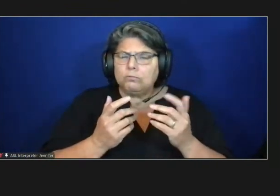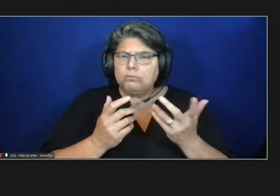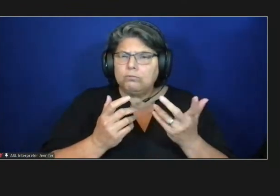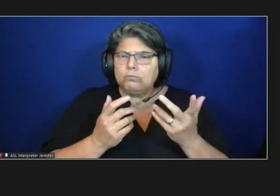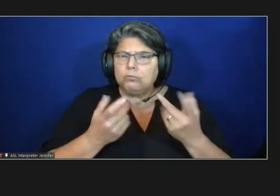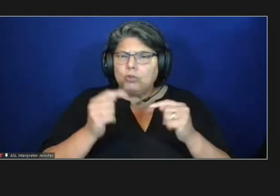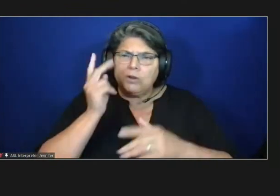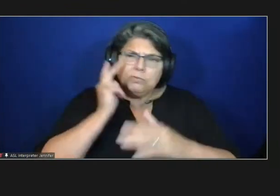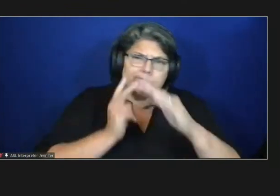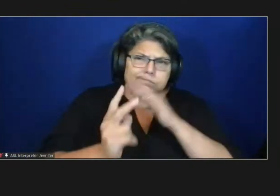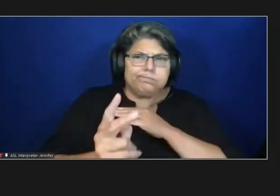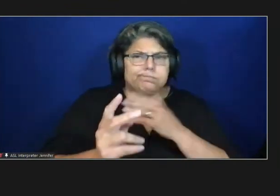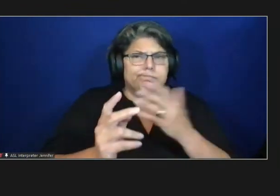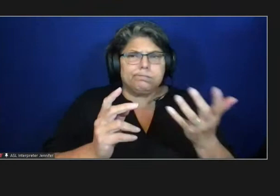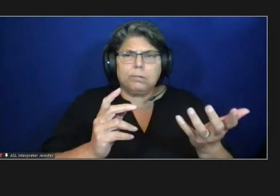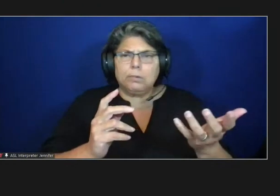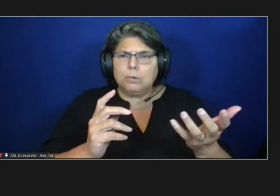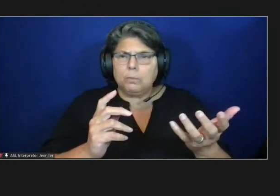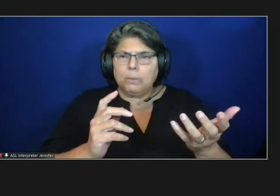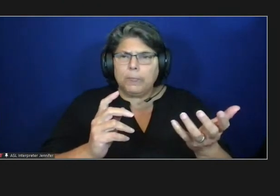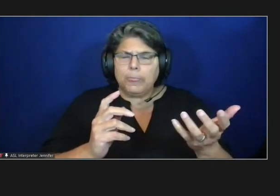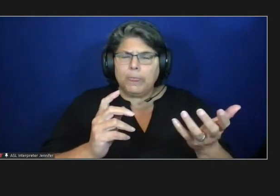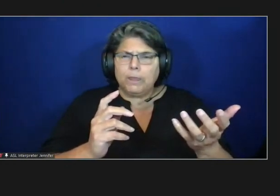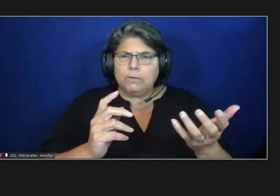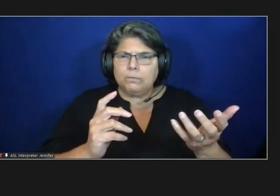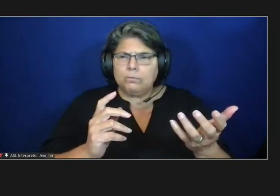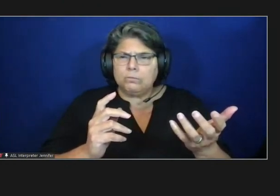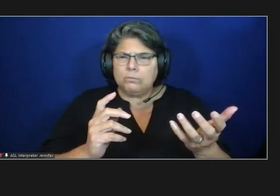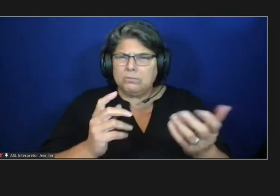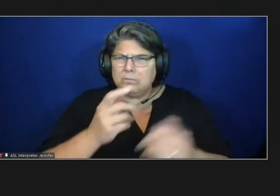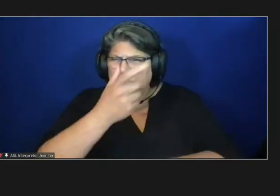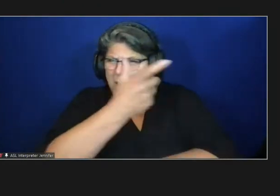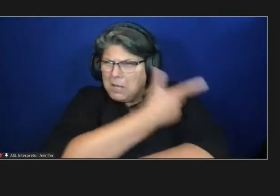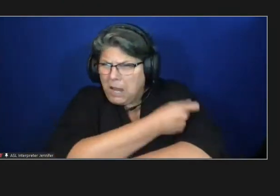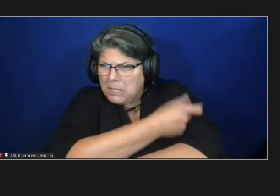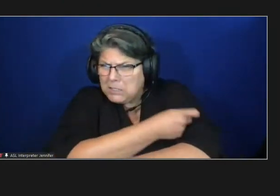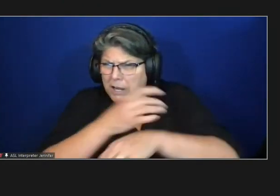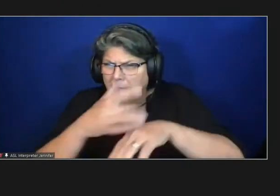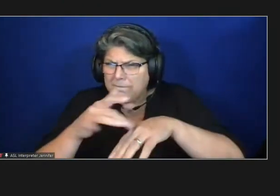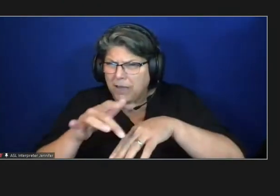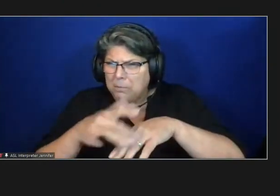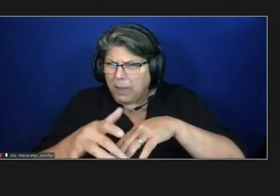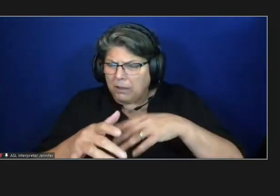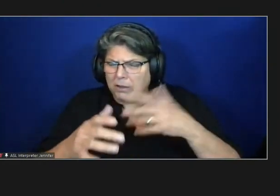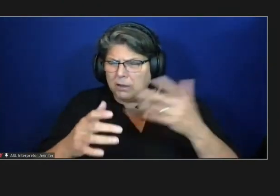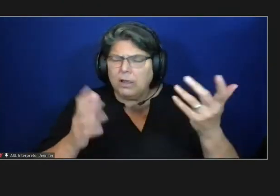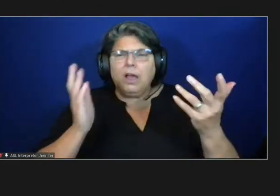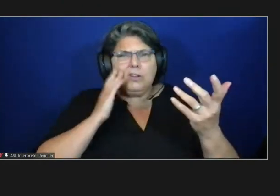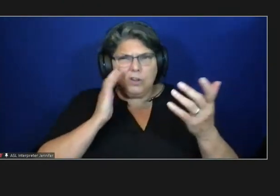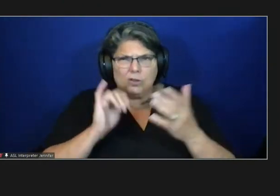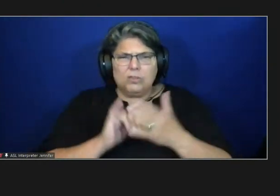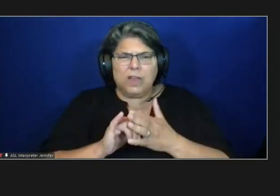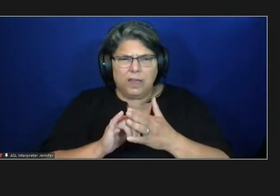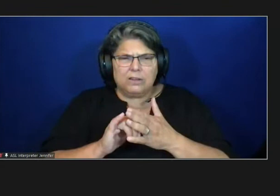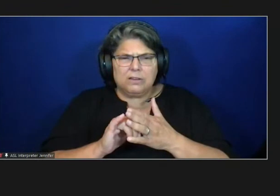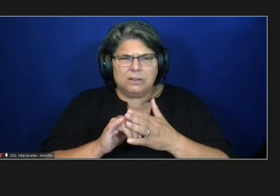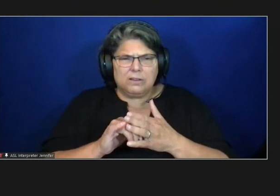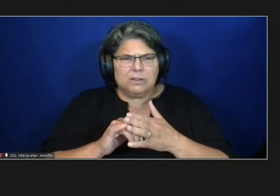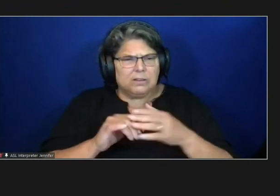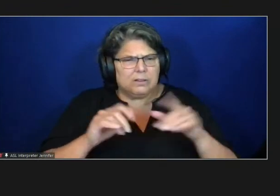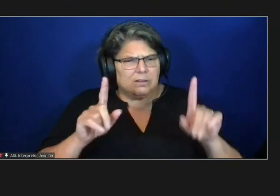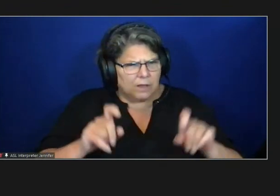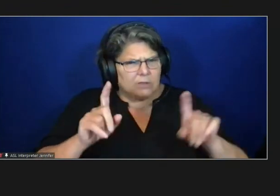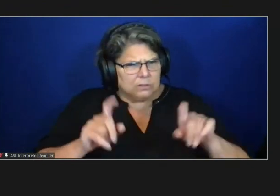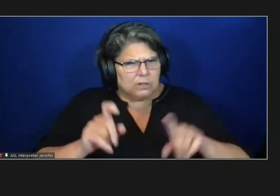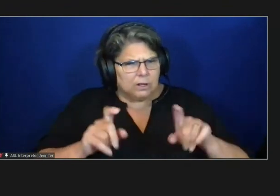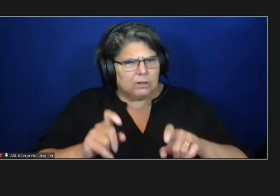foreseeing testing availability and moving forward. I know that involves a lot of different partners, on